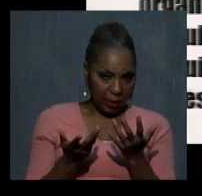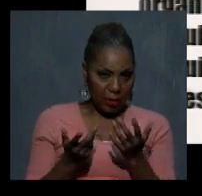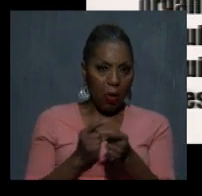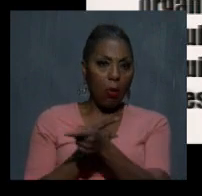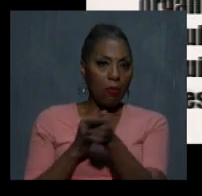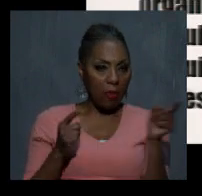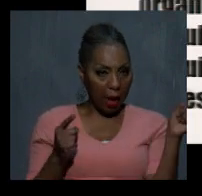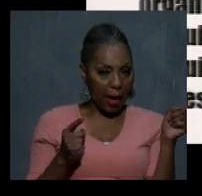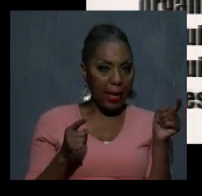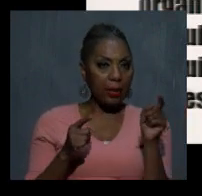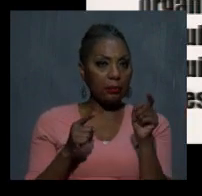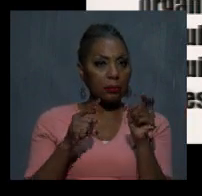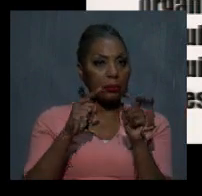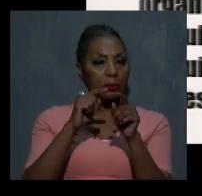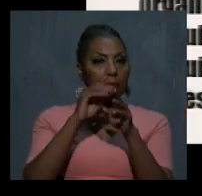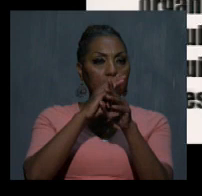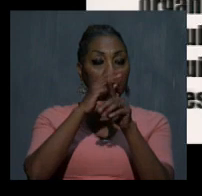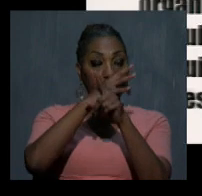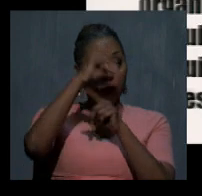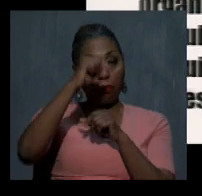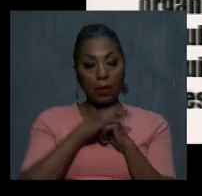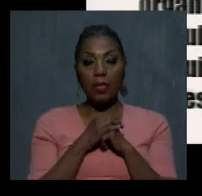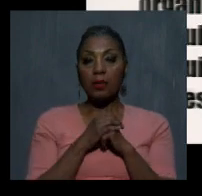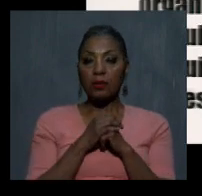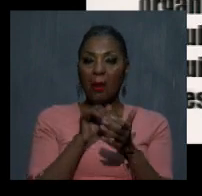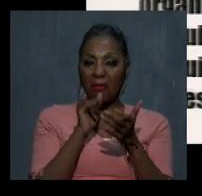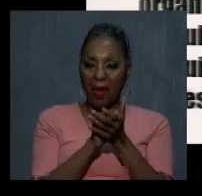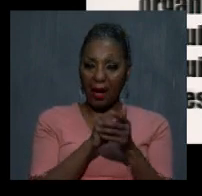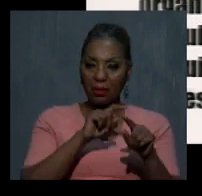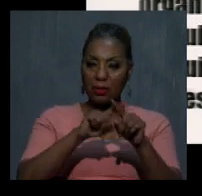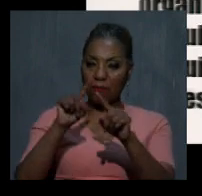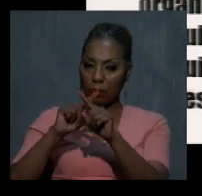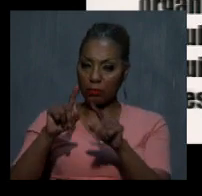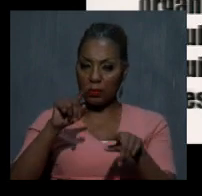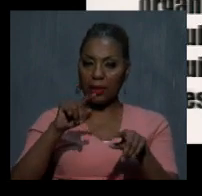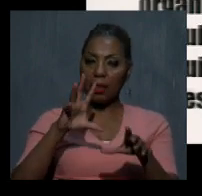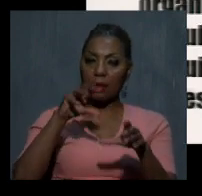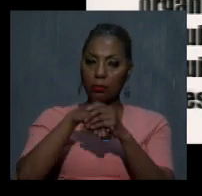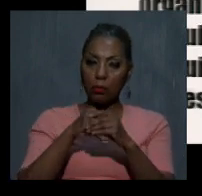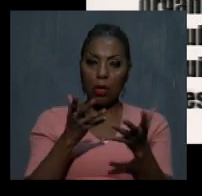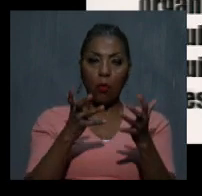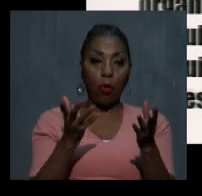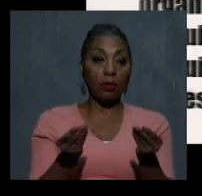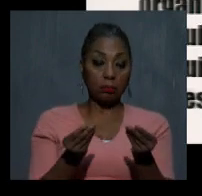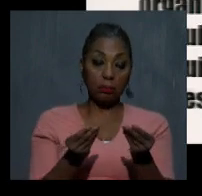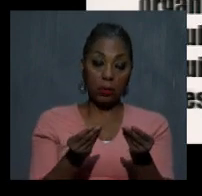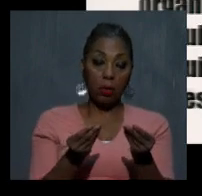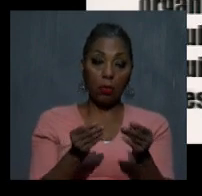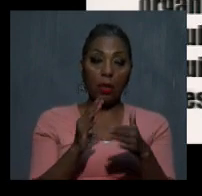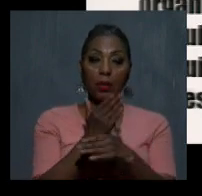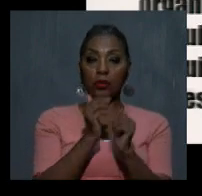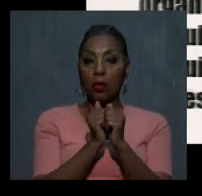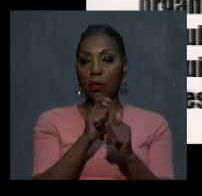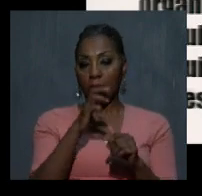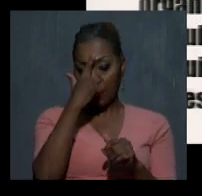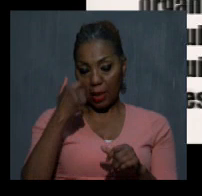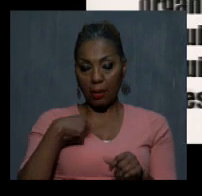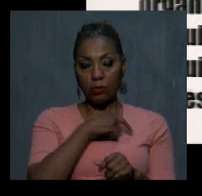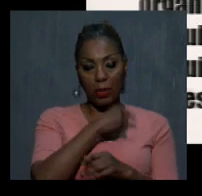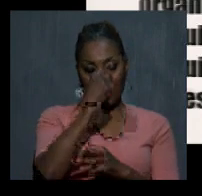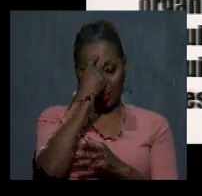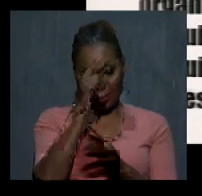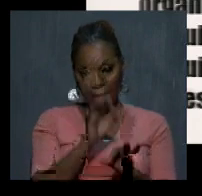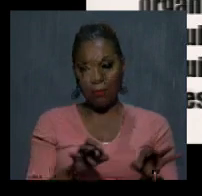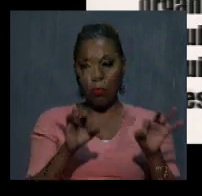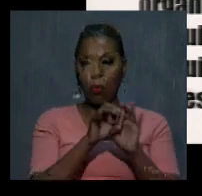forwarding they are in that. And so that's one of the things that inclusion can like to actually bring to Little Rock, because it's important